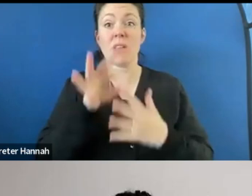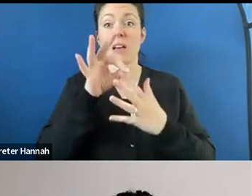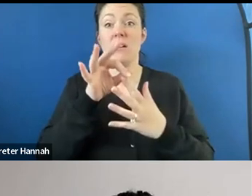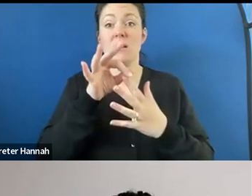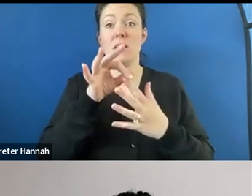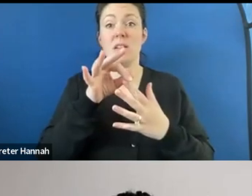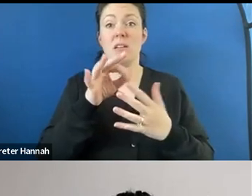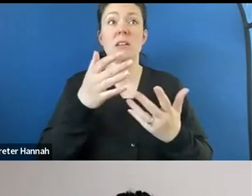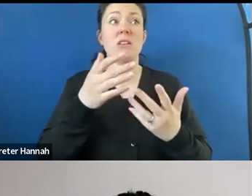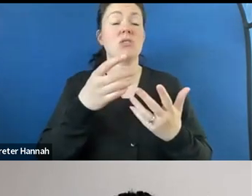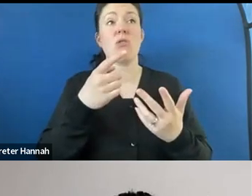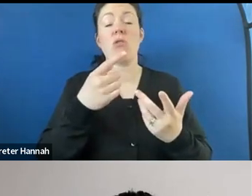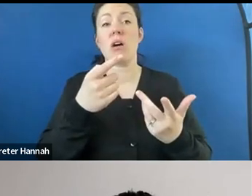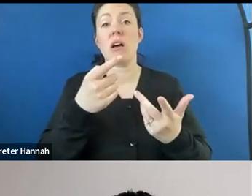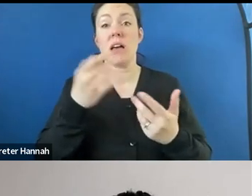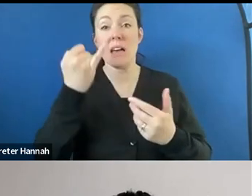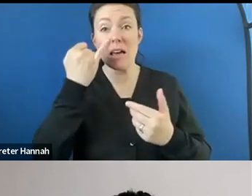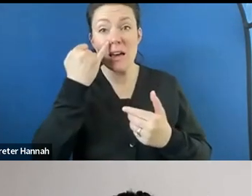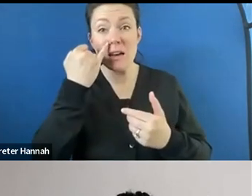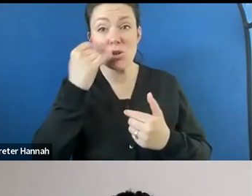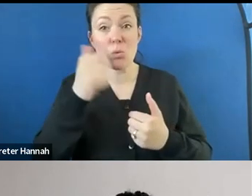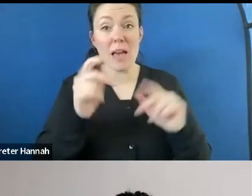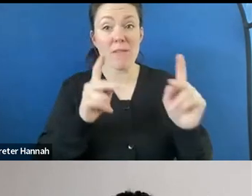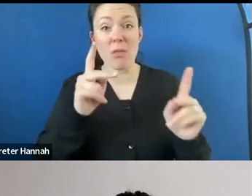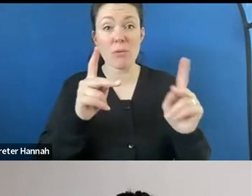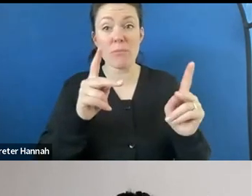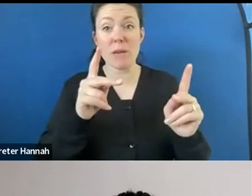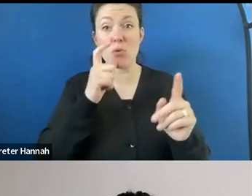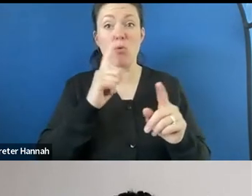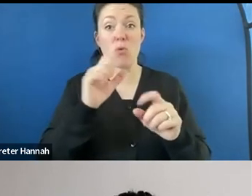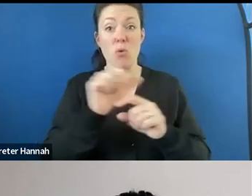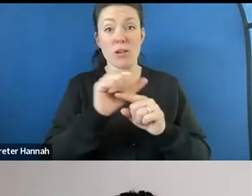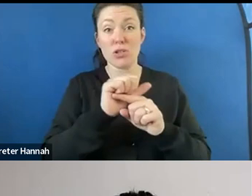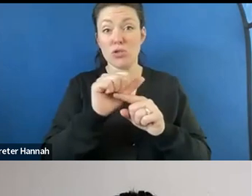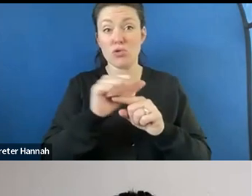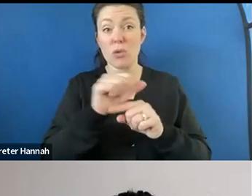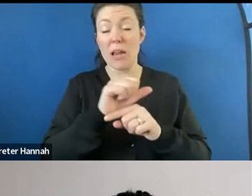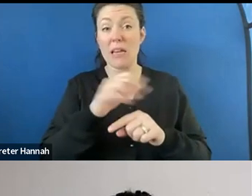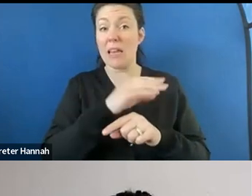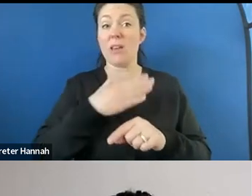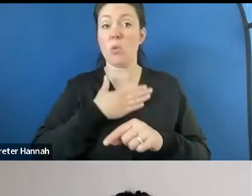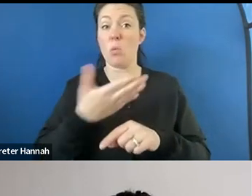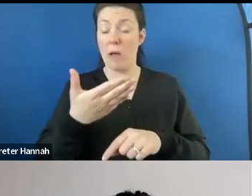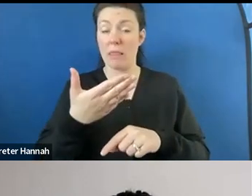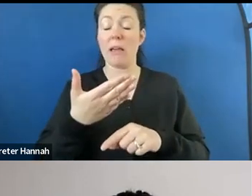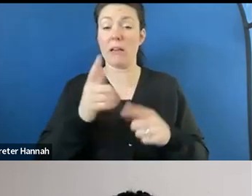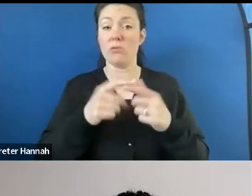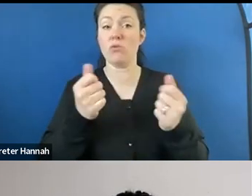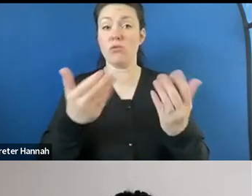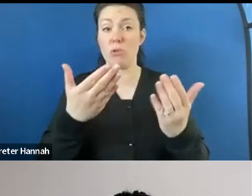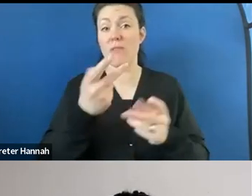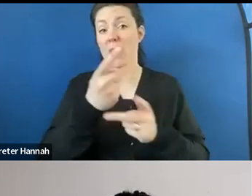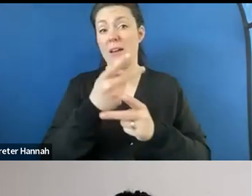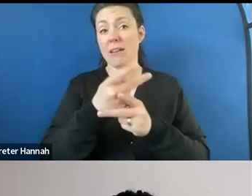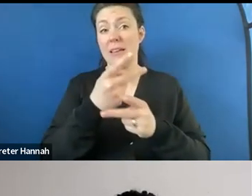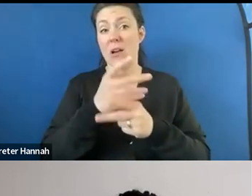and, you know, are there SANEs? And if there's not SANEs, are there other people who are, you know, trained and able and willing to provide the care that